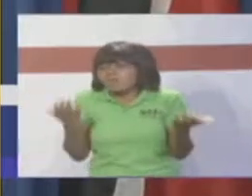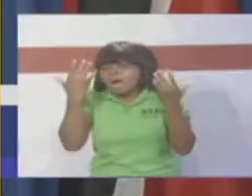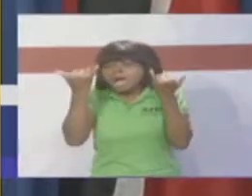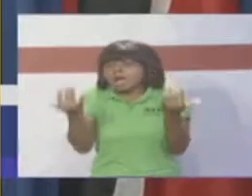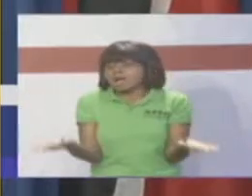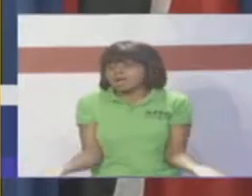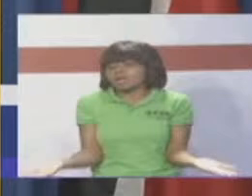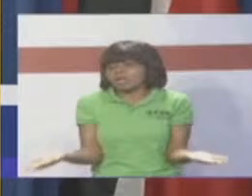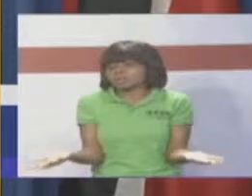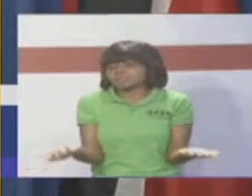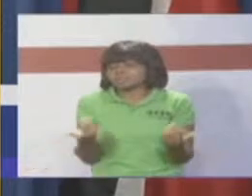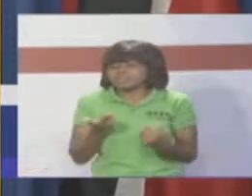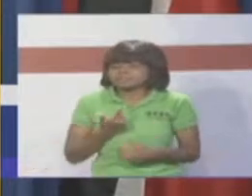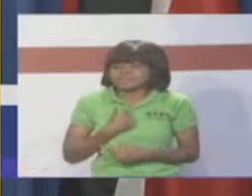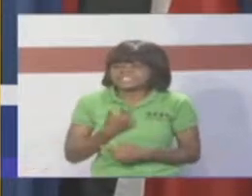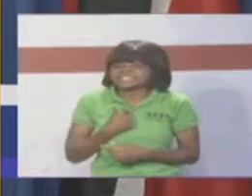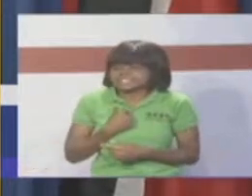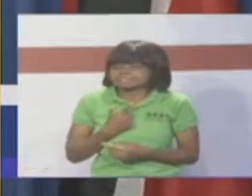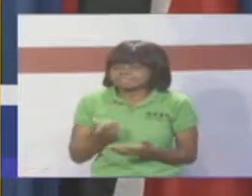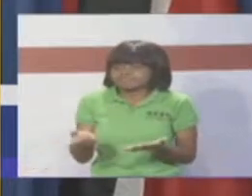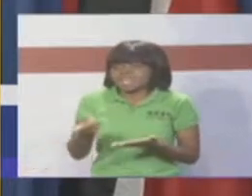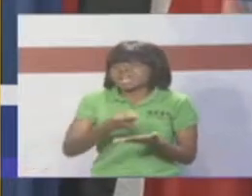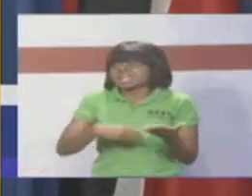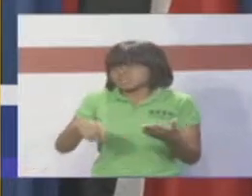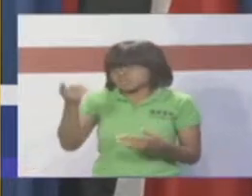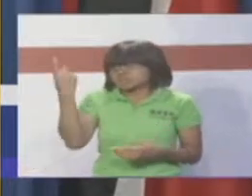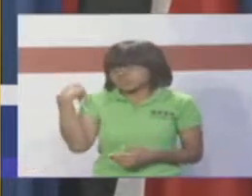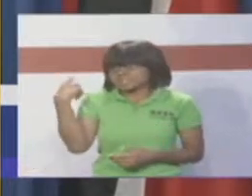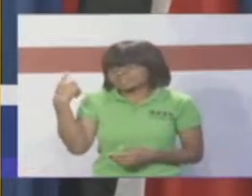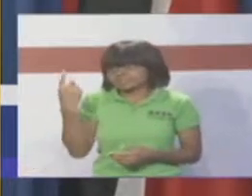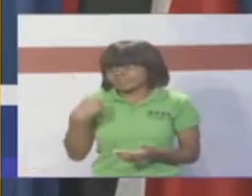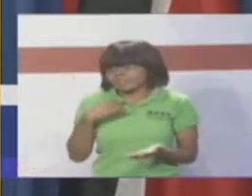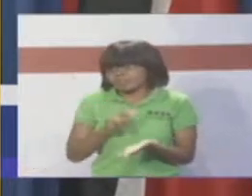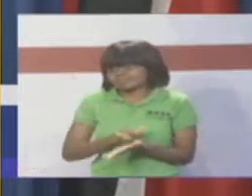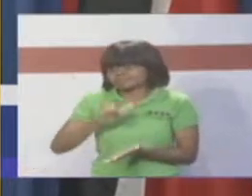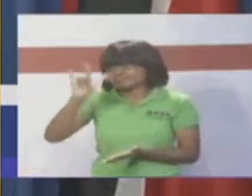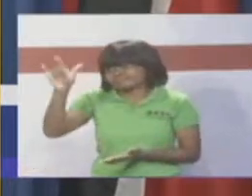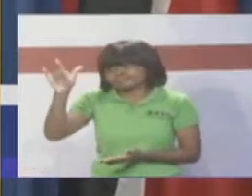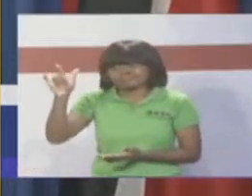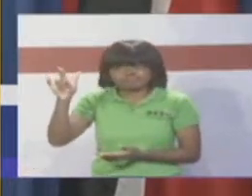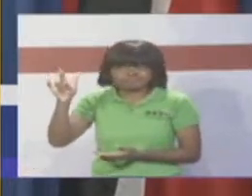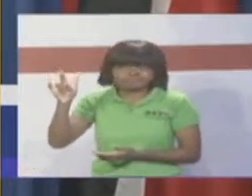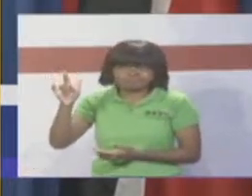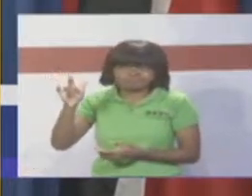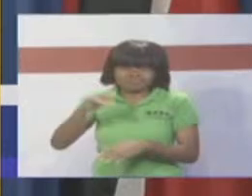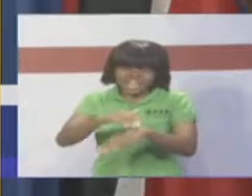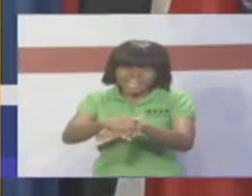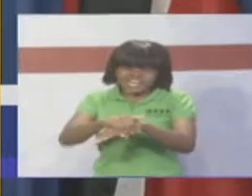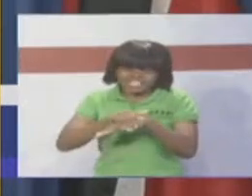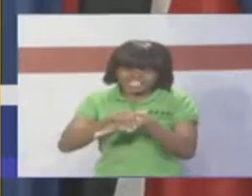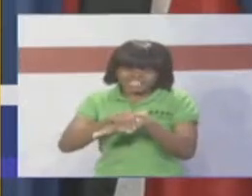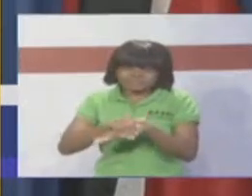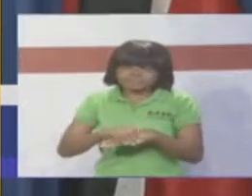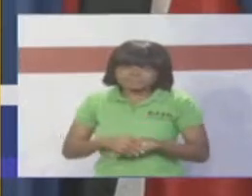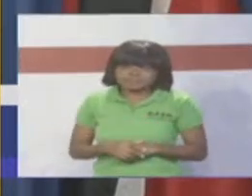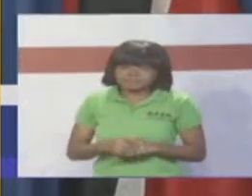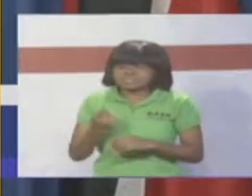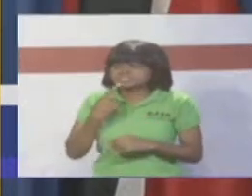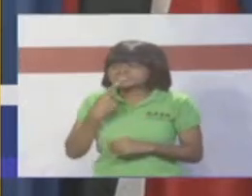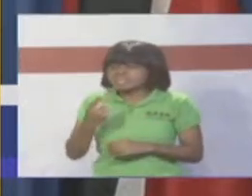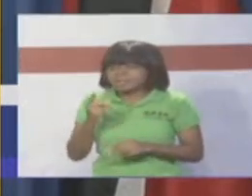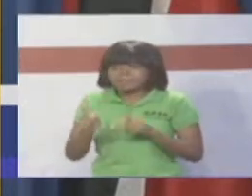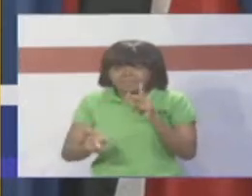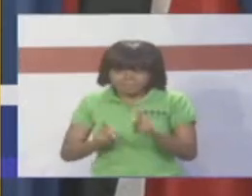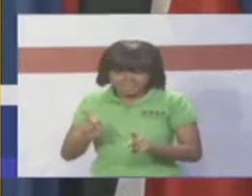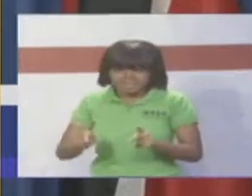street. The responsibility was that if you're going to public transport or if you are indoors, you have the option you choose